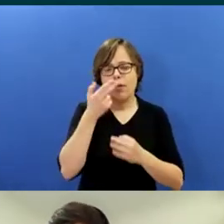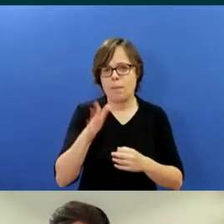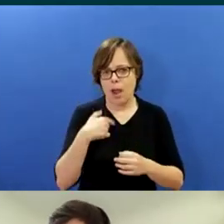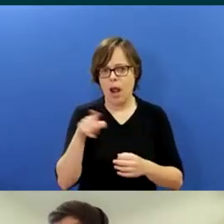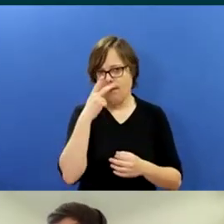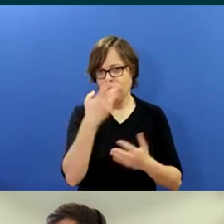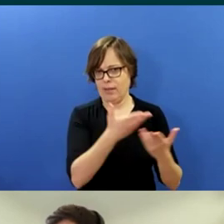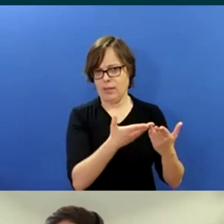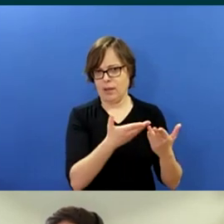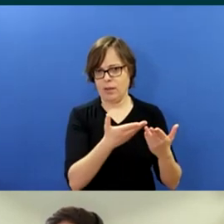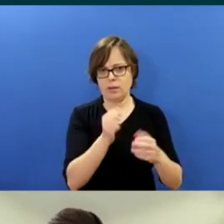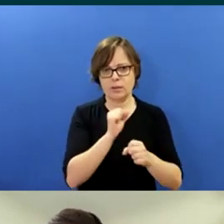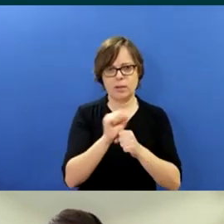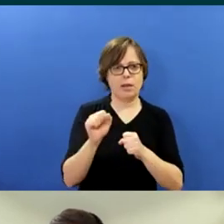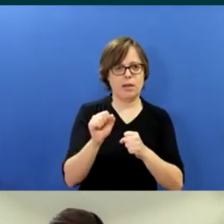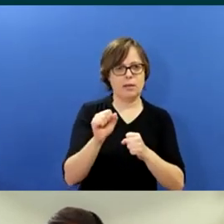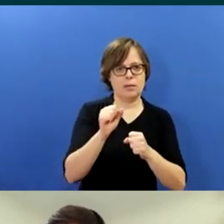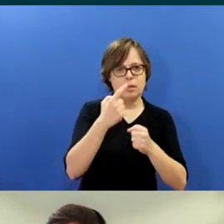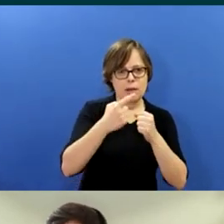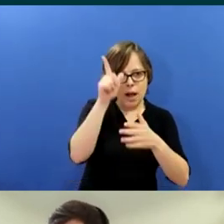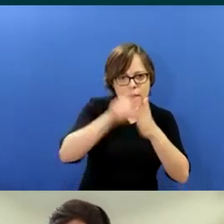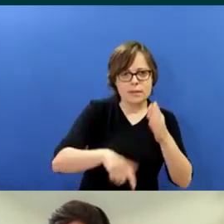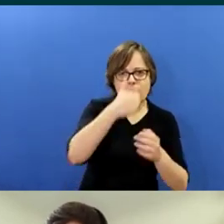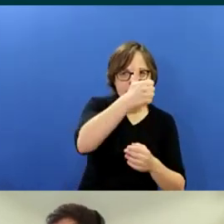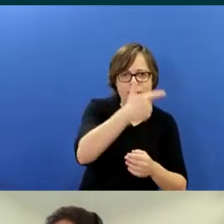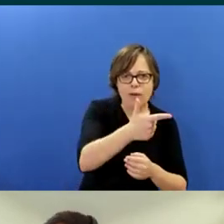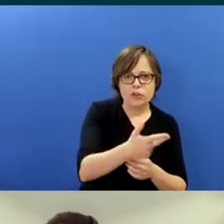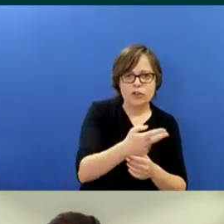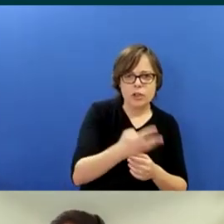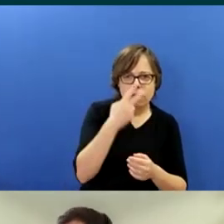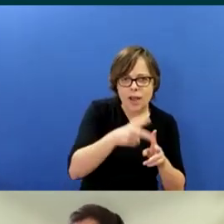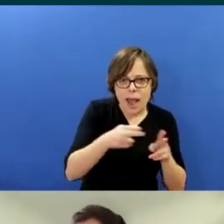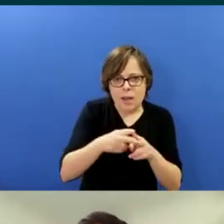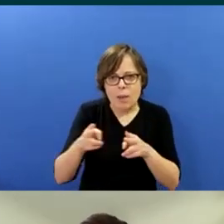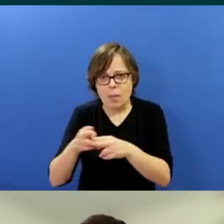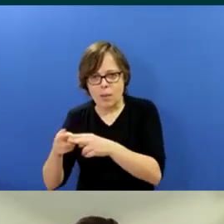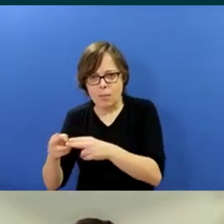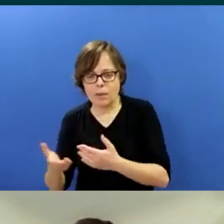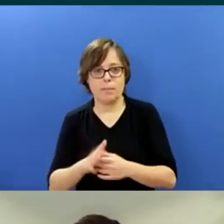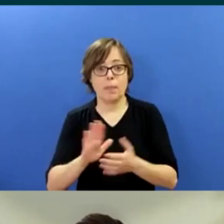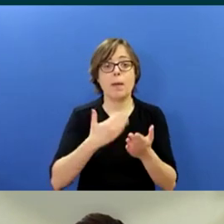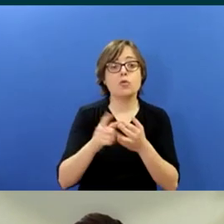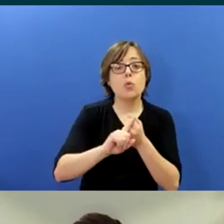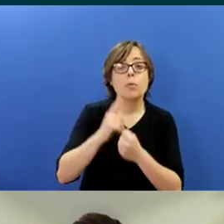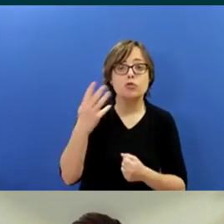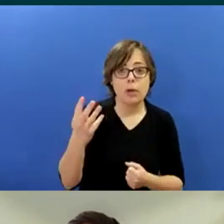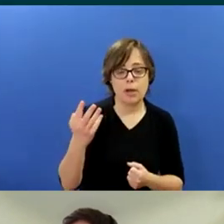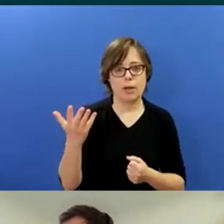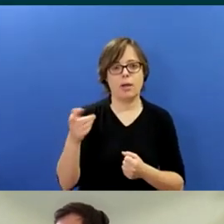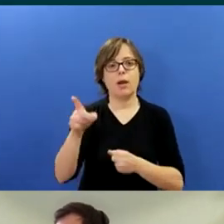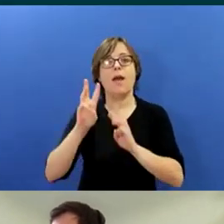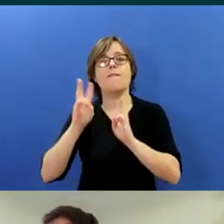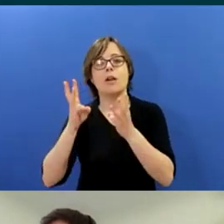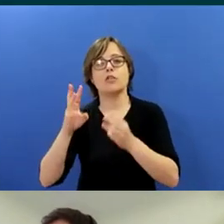initiatives. Then the first workshops with an eco group took place in last spring,